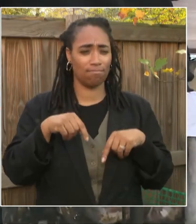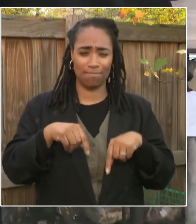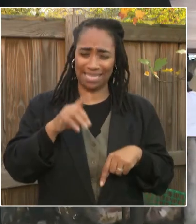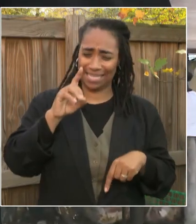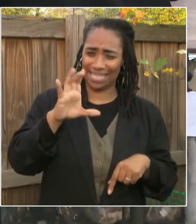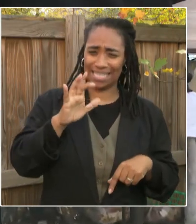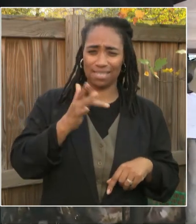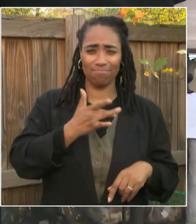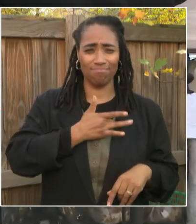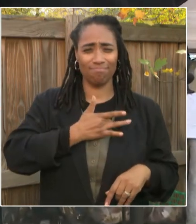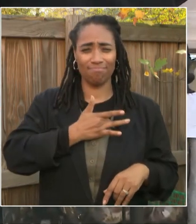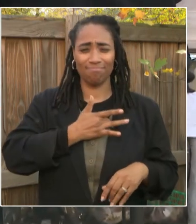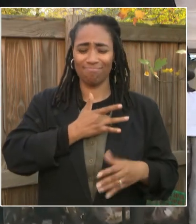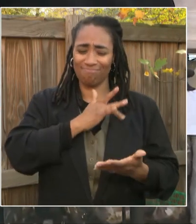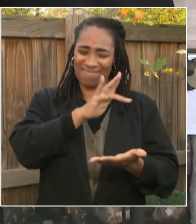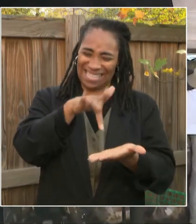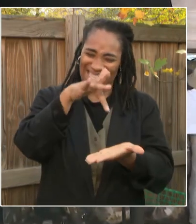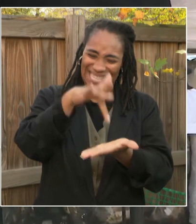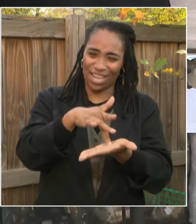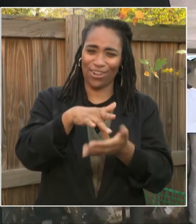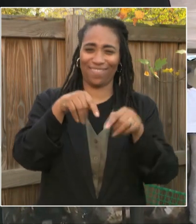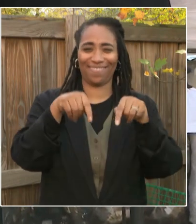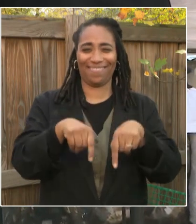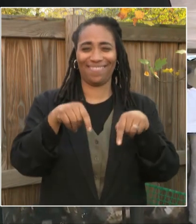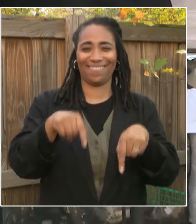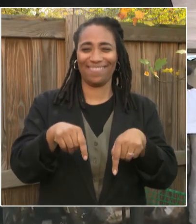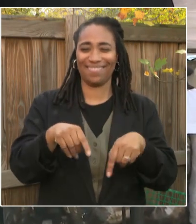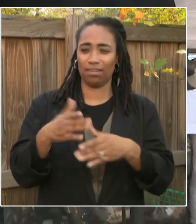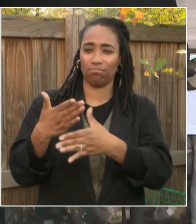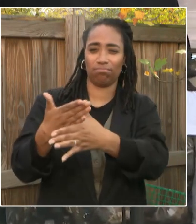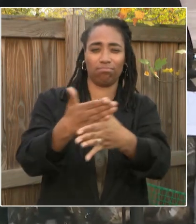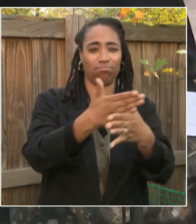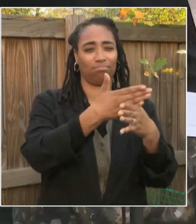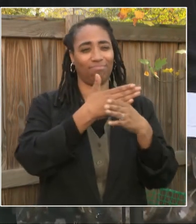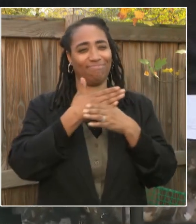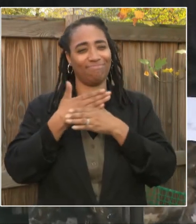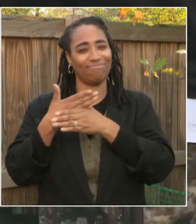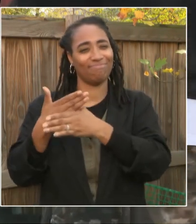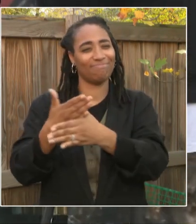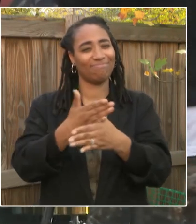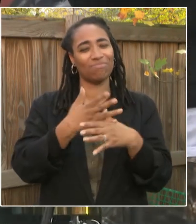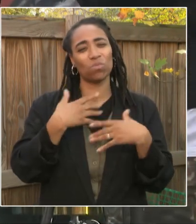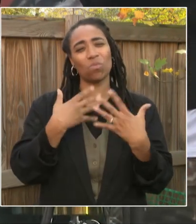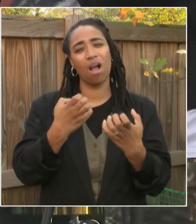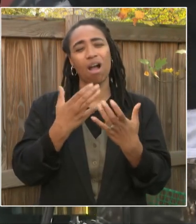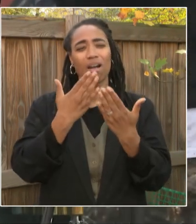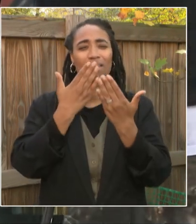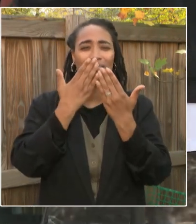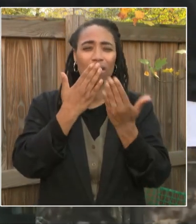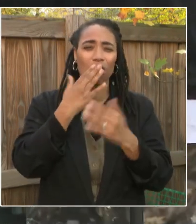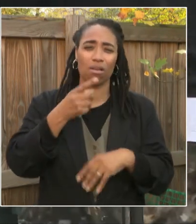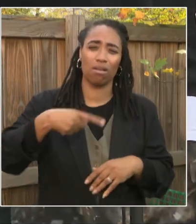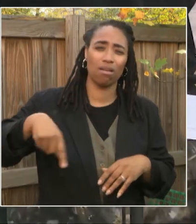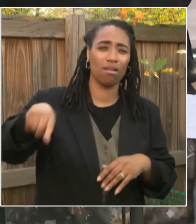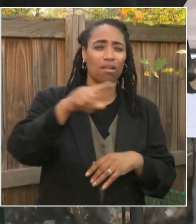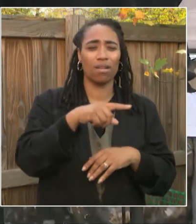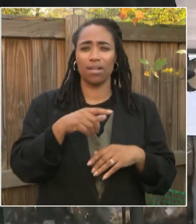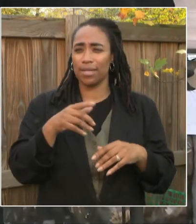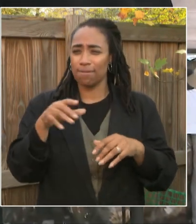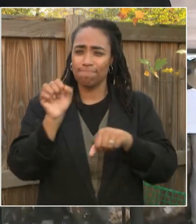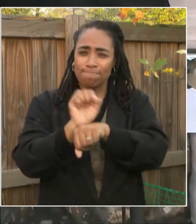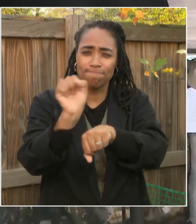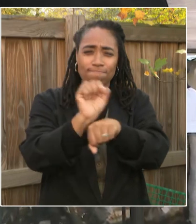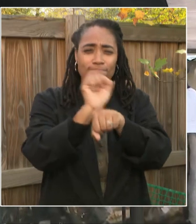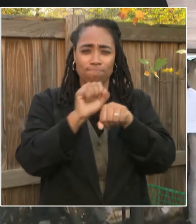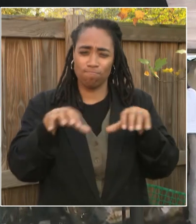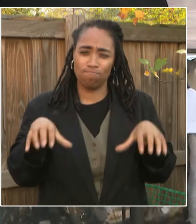own homegrown genre. So I want to say congratulations to everybody that's made today what it is. And we're going to do one shout out